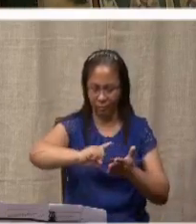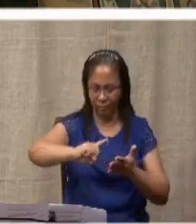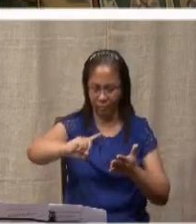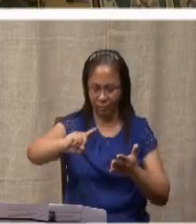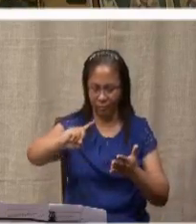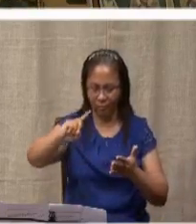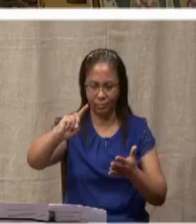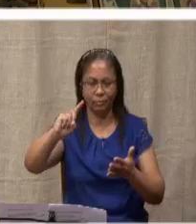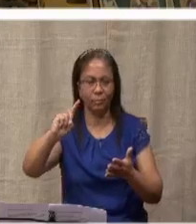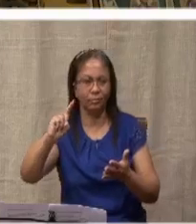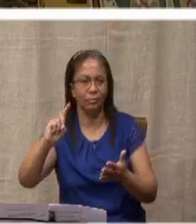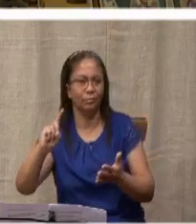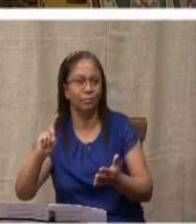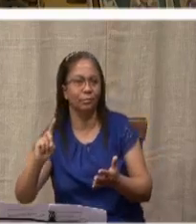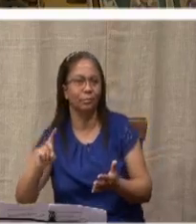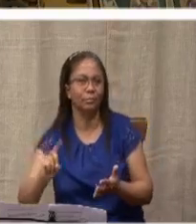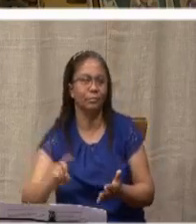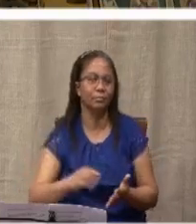life